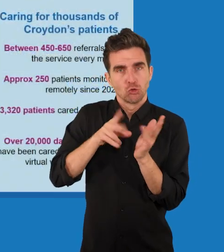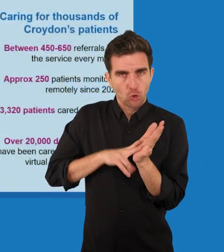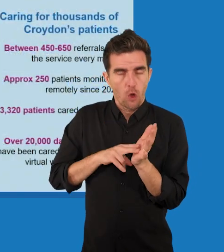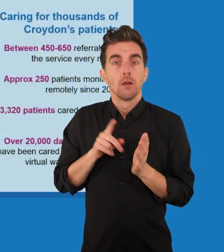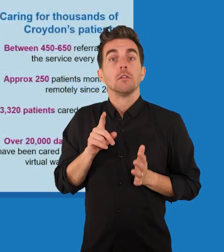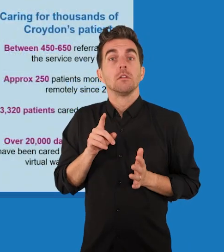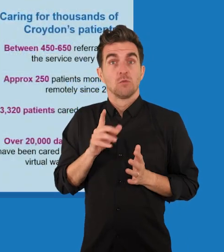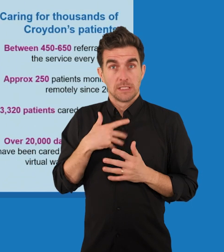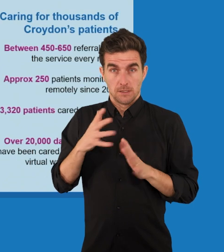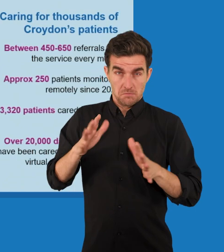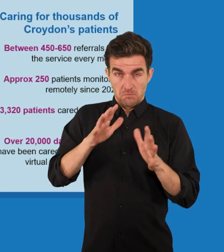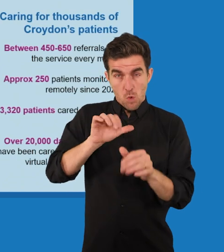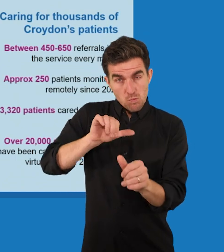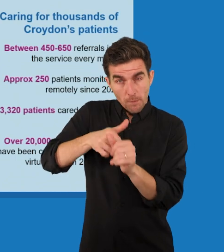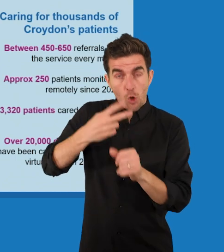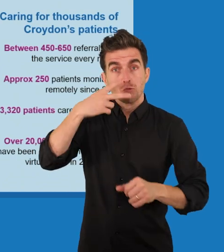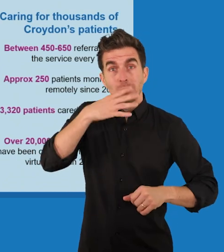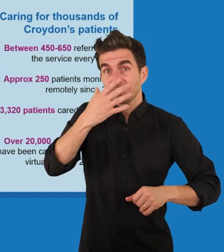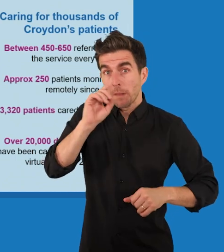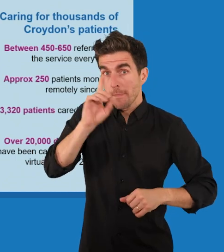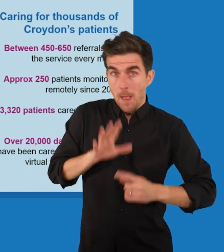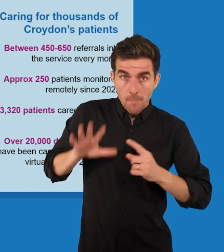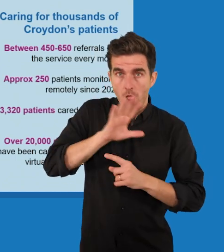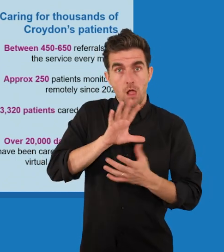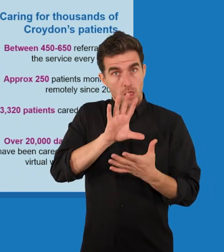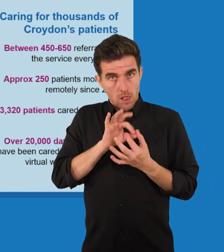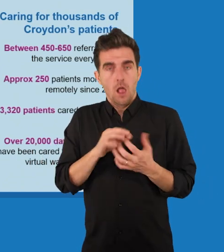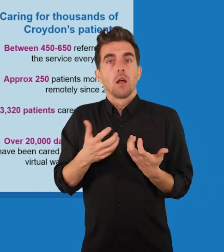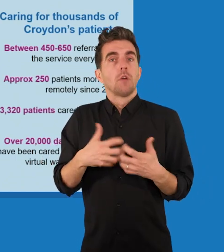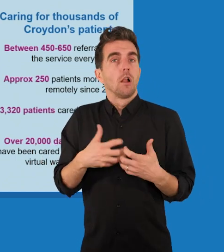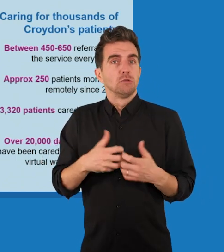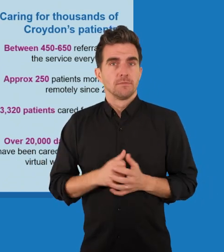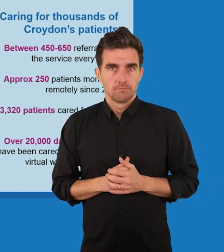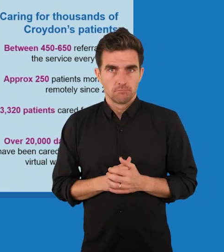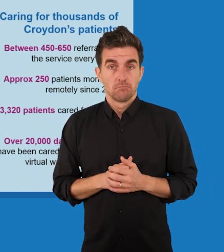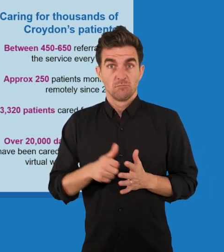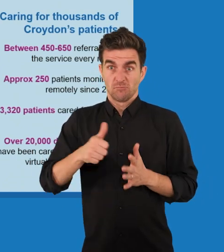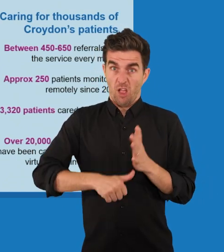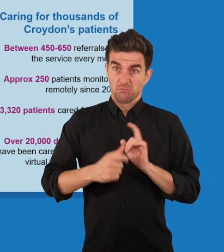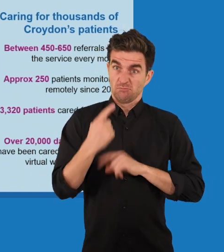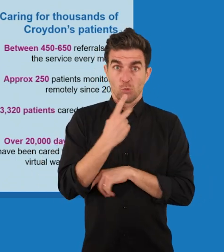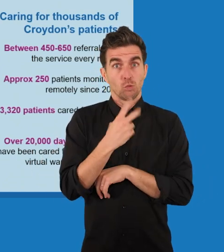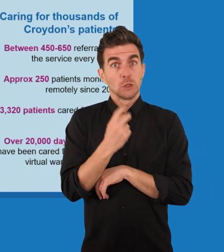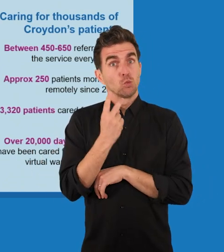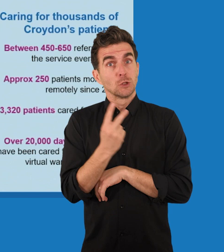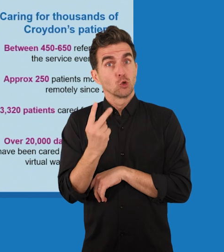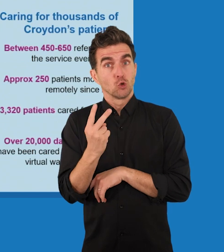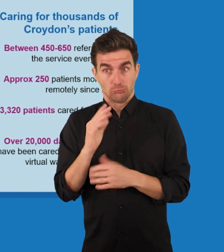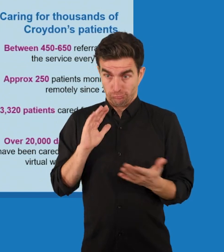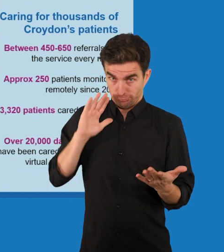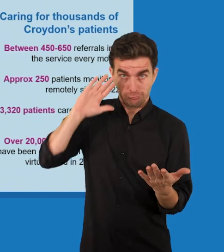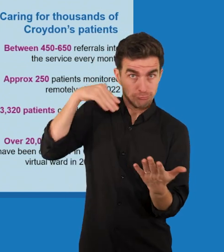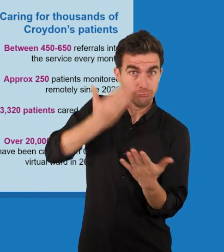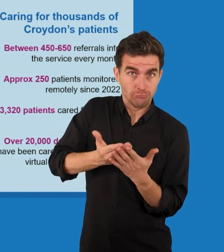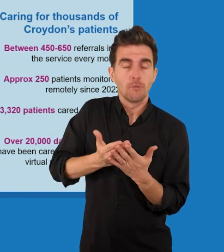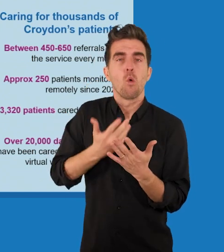Croydon, and we have managed to support 250 people on technology since virtual ward started in